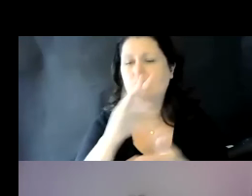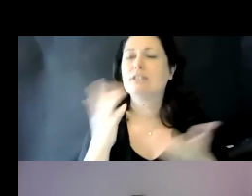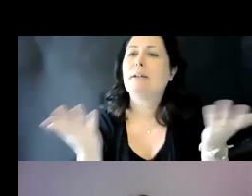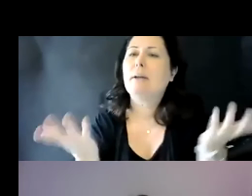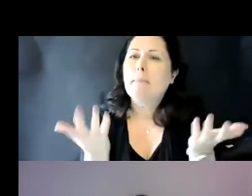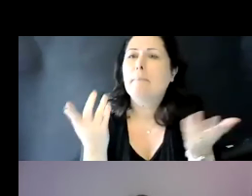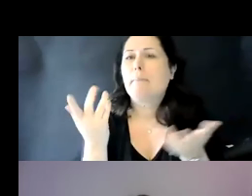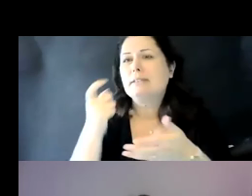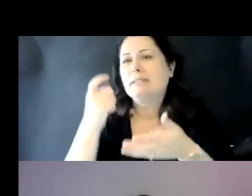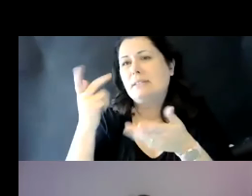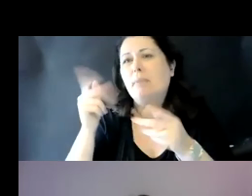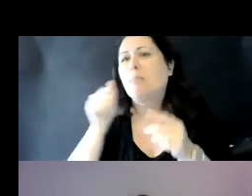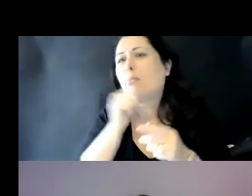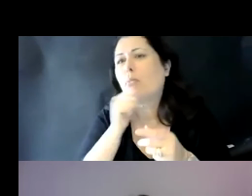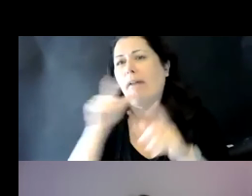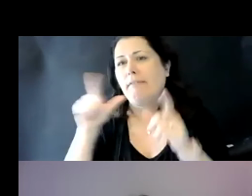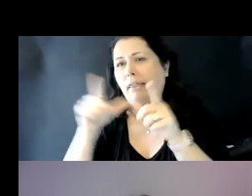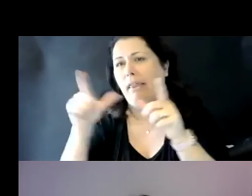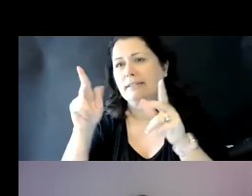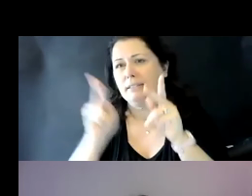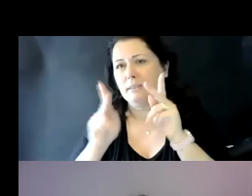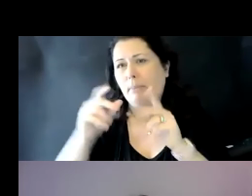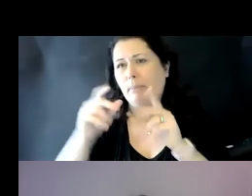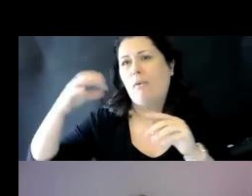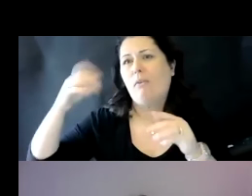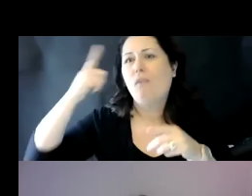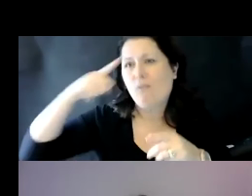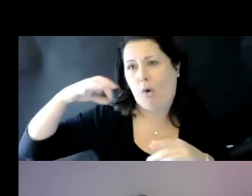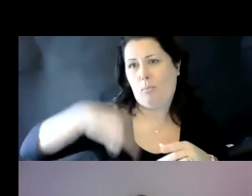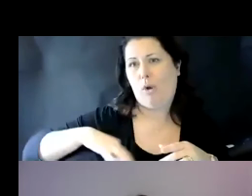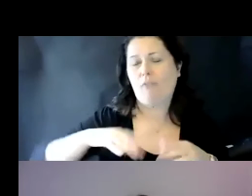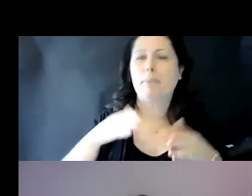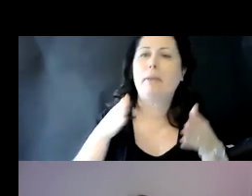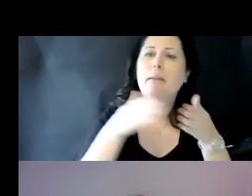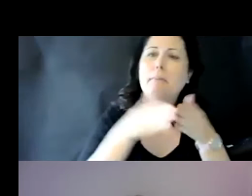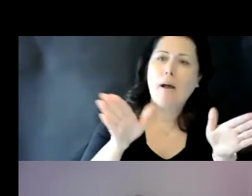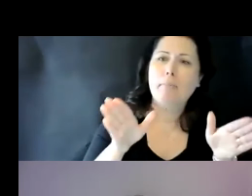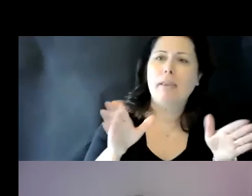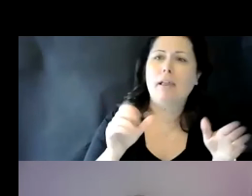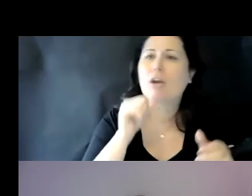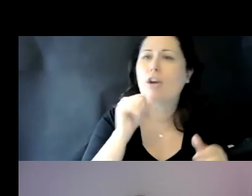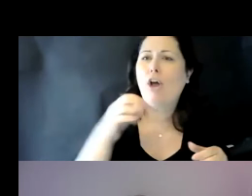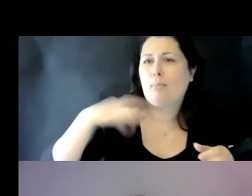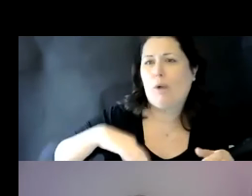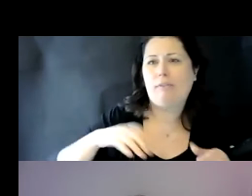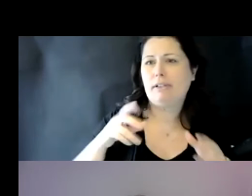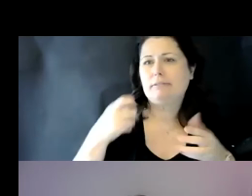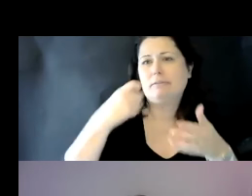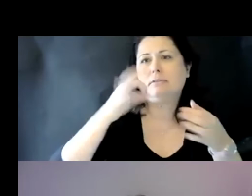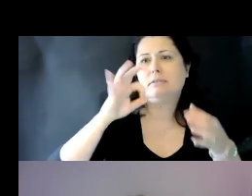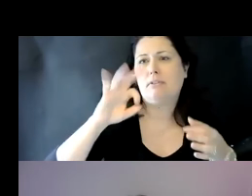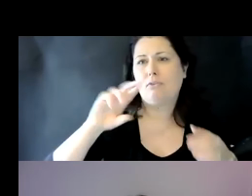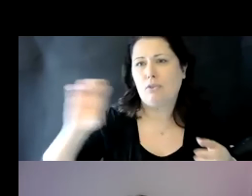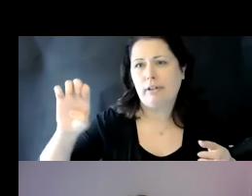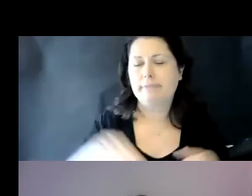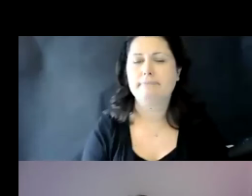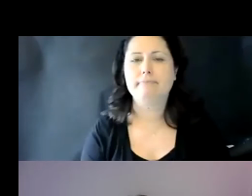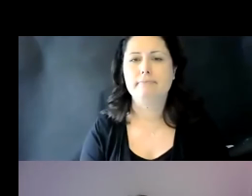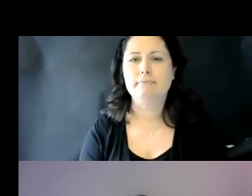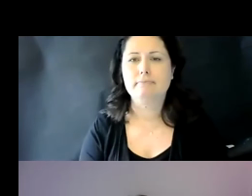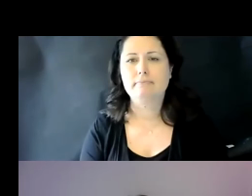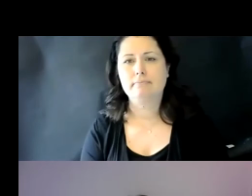a private sector licence. But public sector, there is no charge, but all of the instructions and the contacts are on the back of the PDF